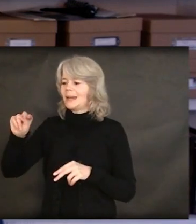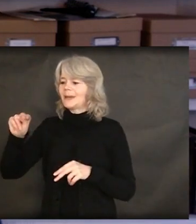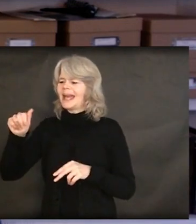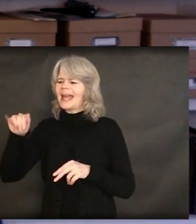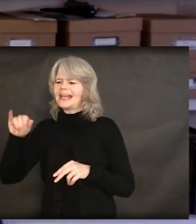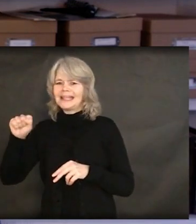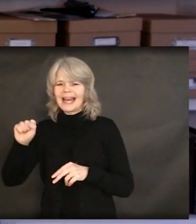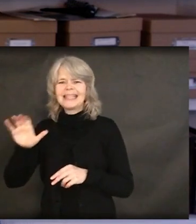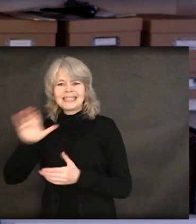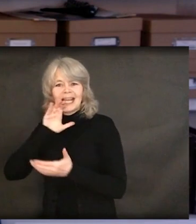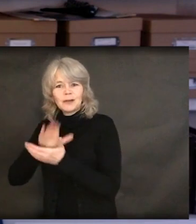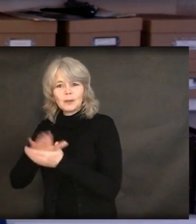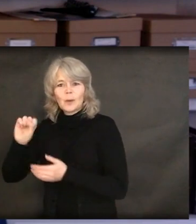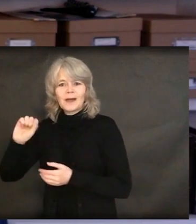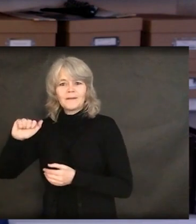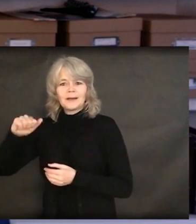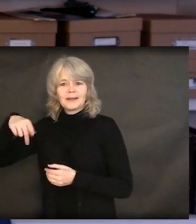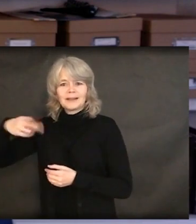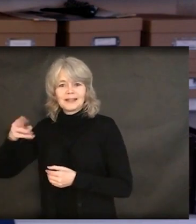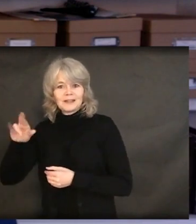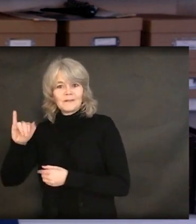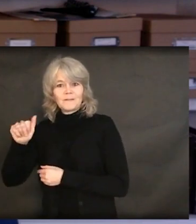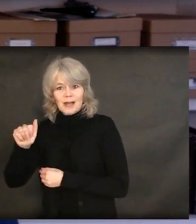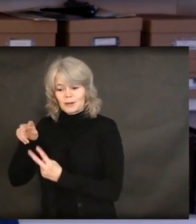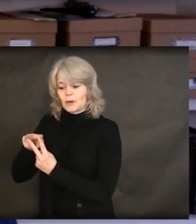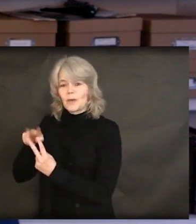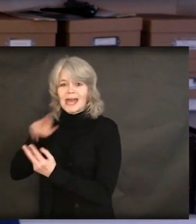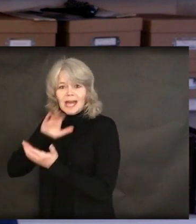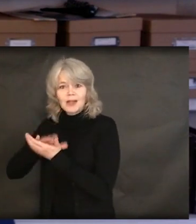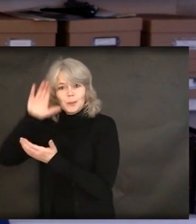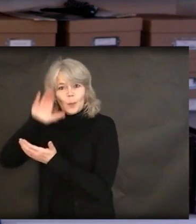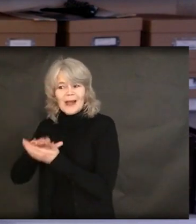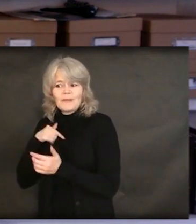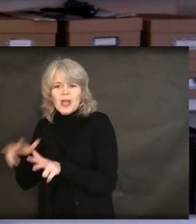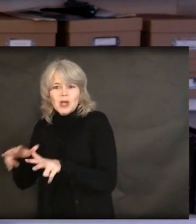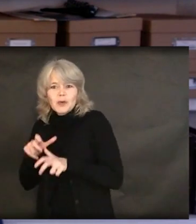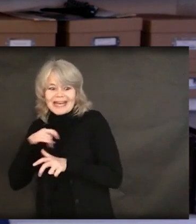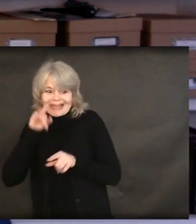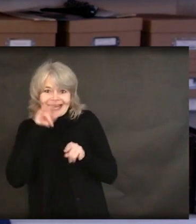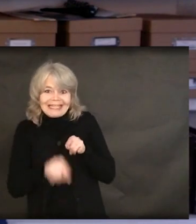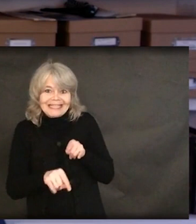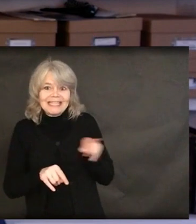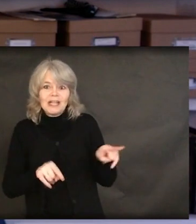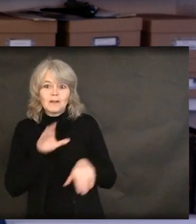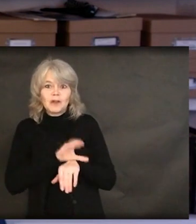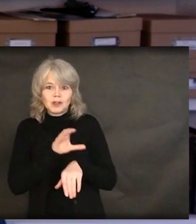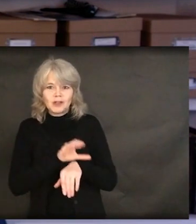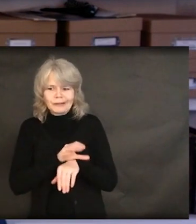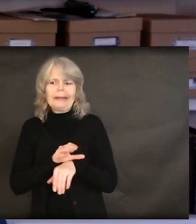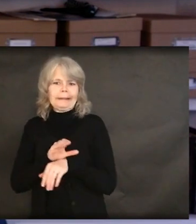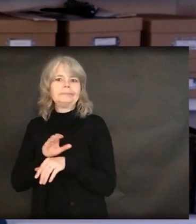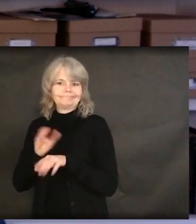about Sapphira as well. We learn about their greed and deception. We learn of their untimely